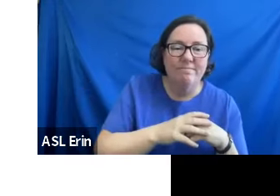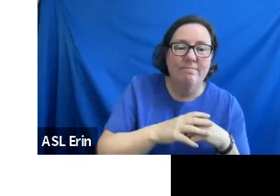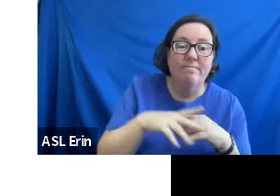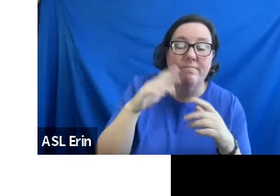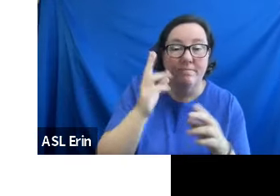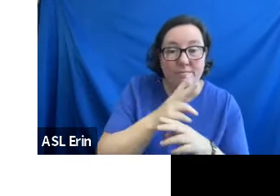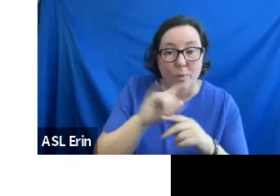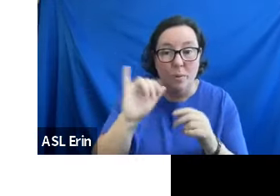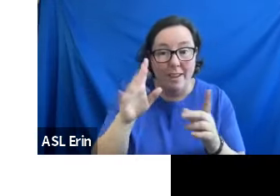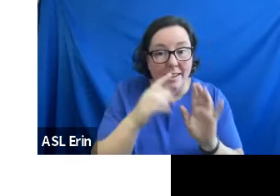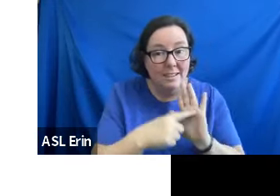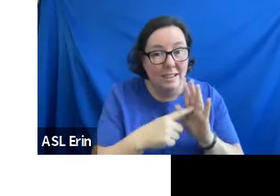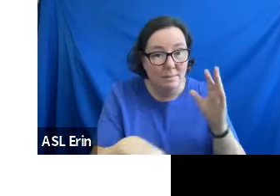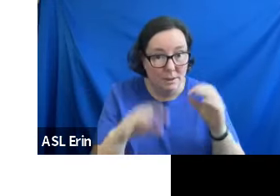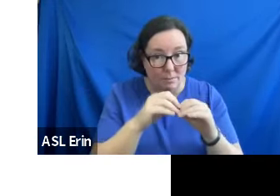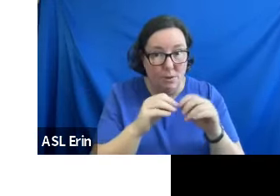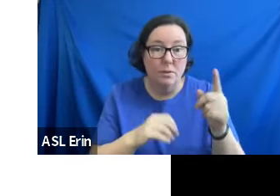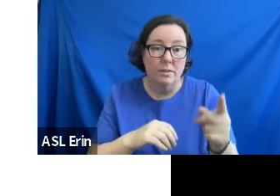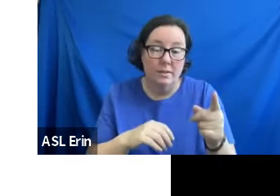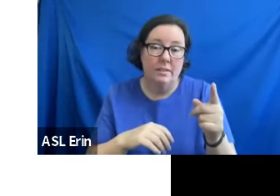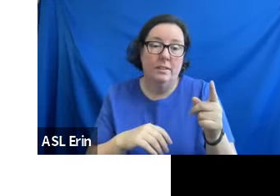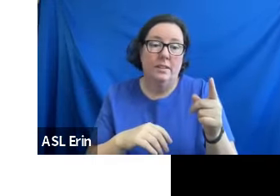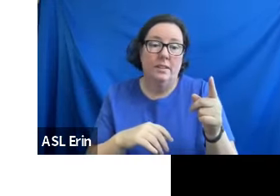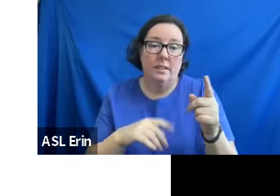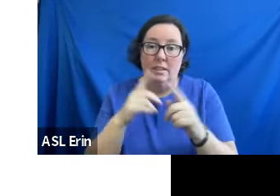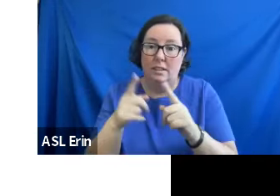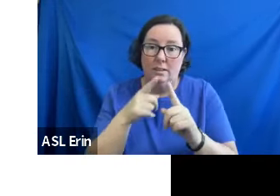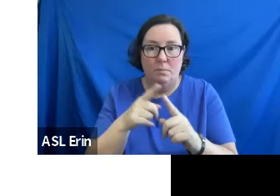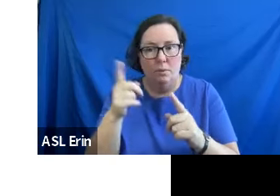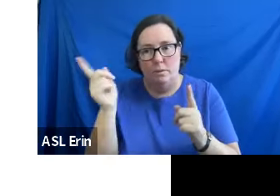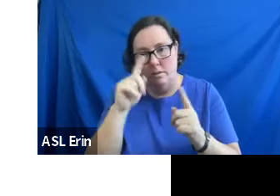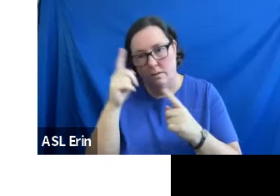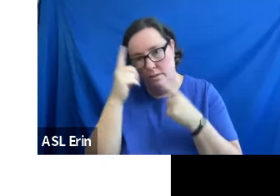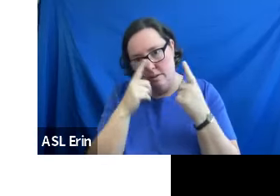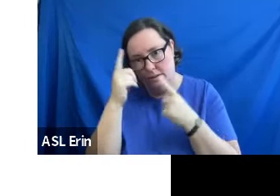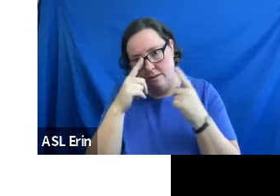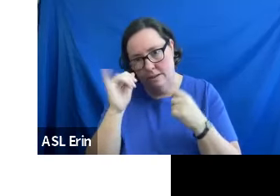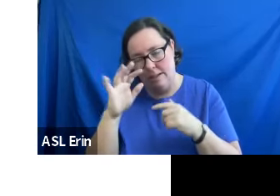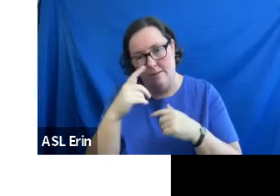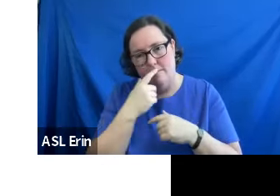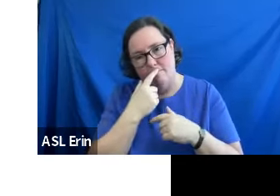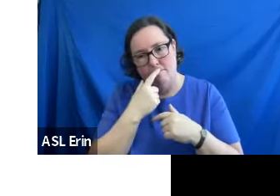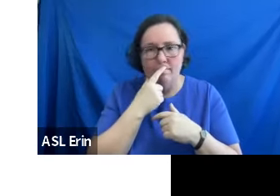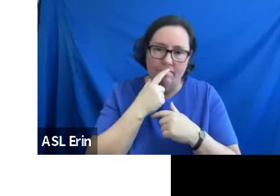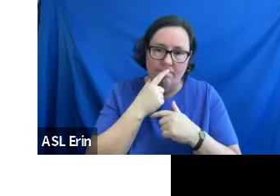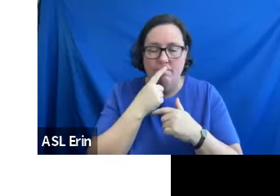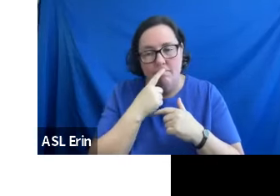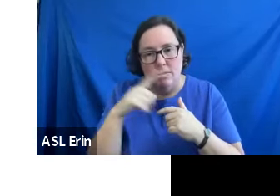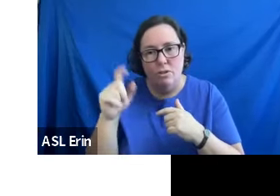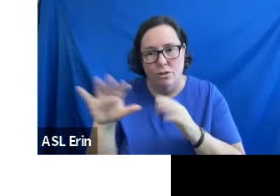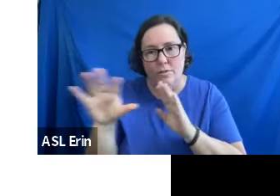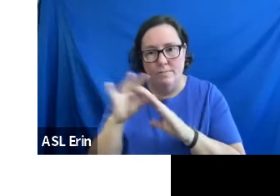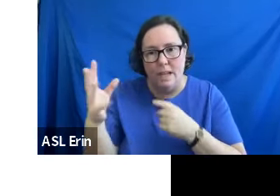this example further, and what I think you have to think about when you're thinking about the possibility